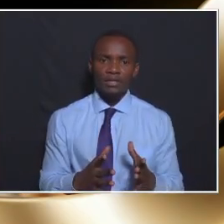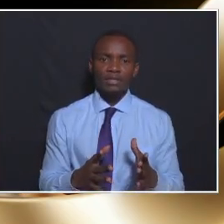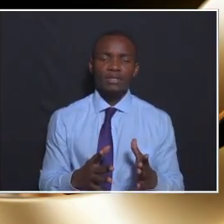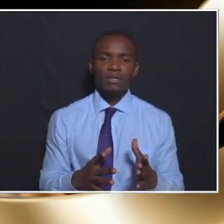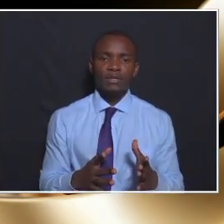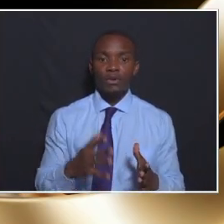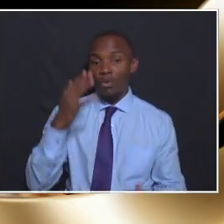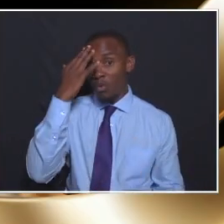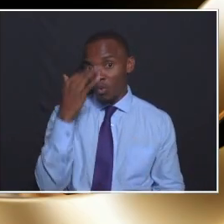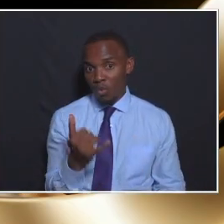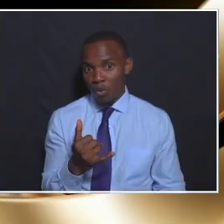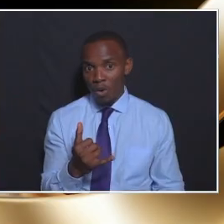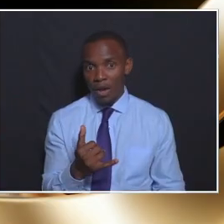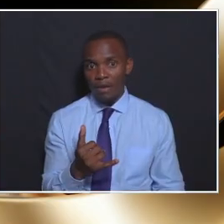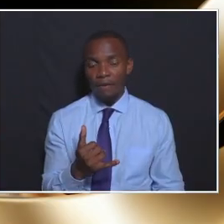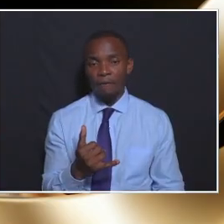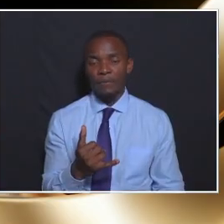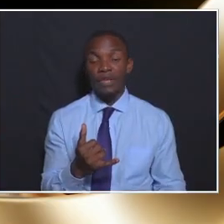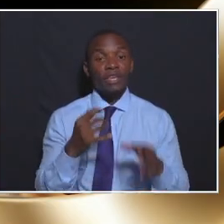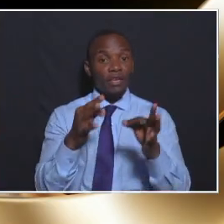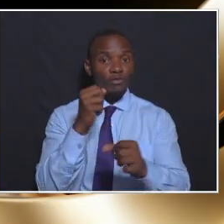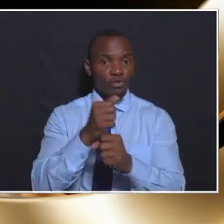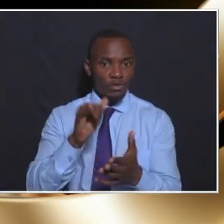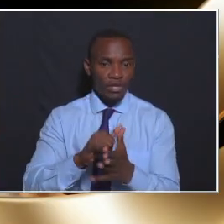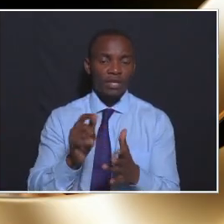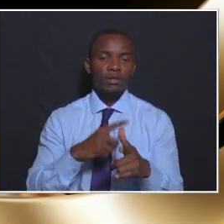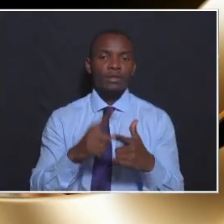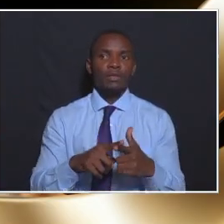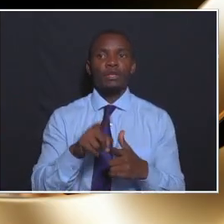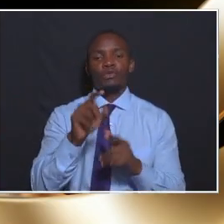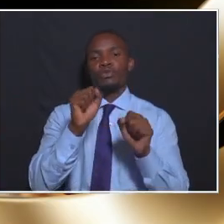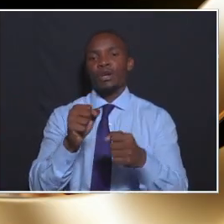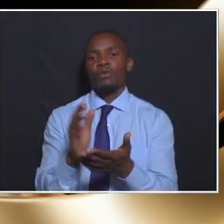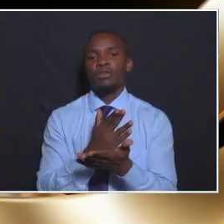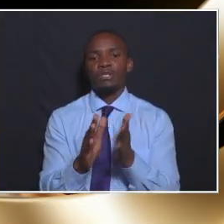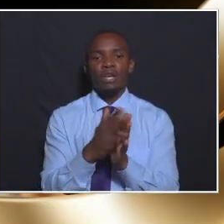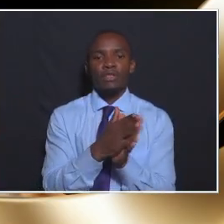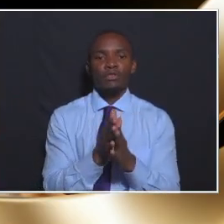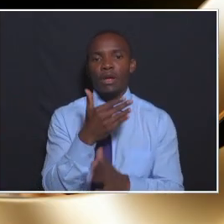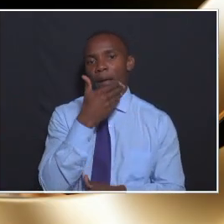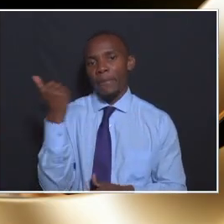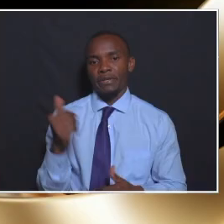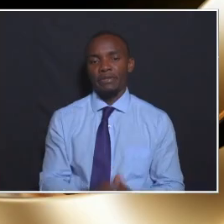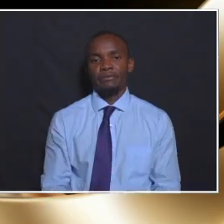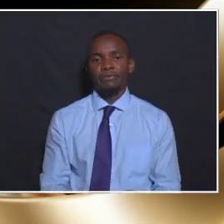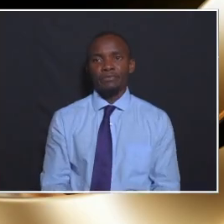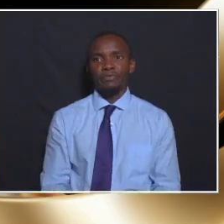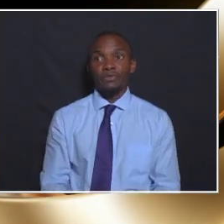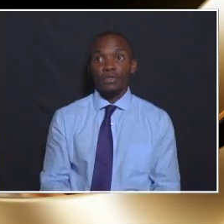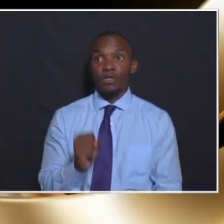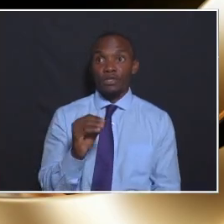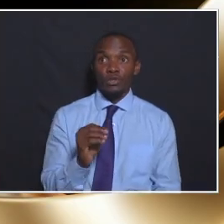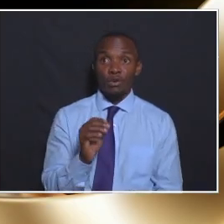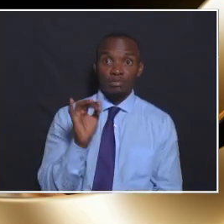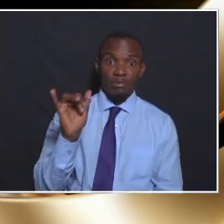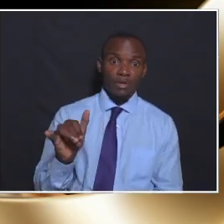because then you can grip the audience and you're able to tell your stories better. So these are the different platforms that we can use to